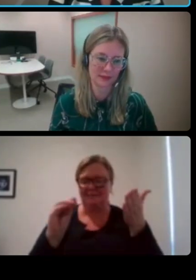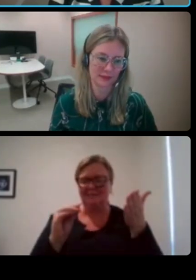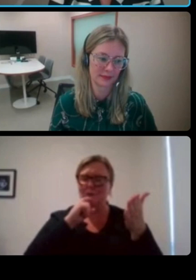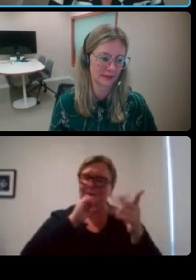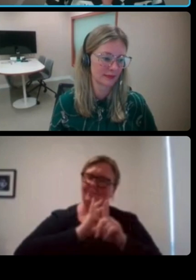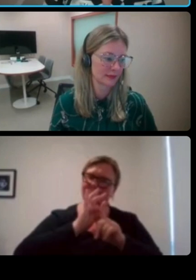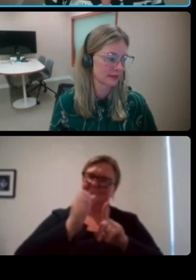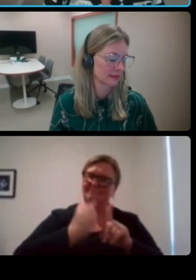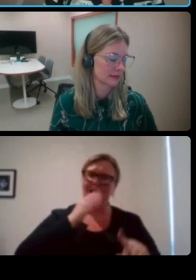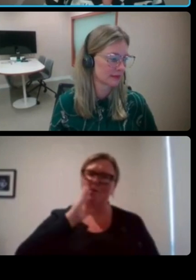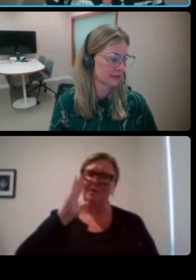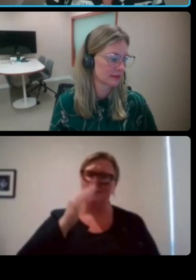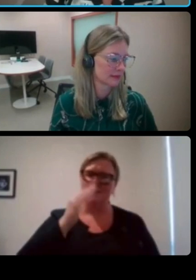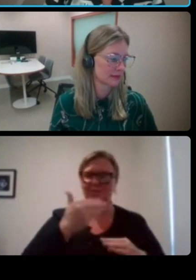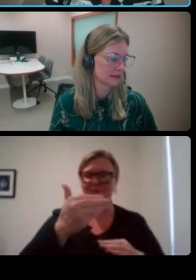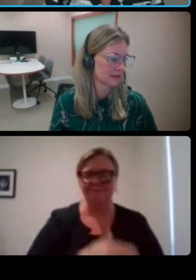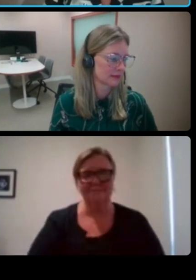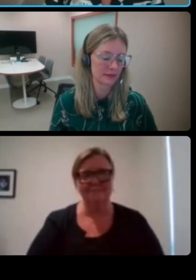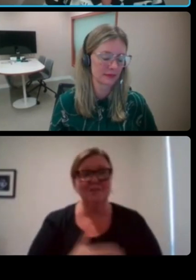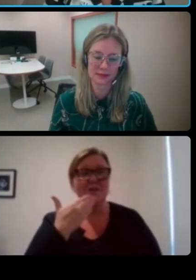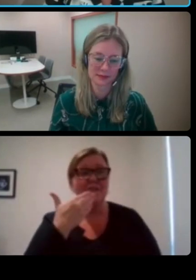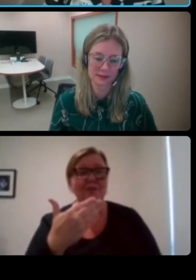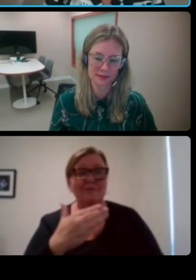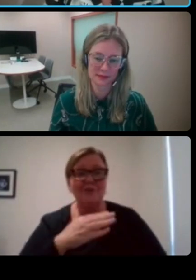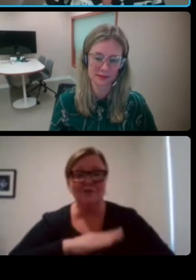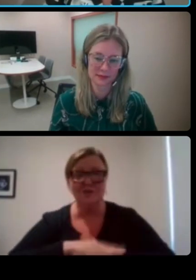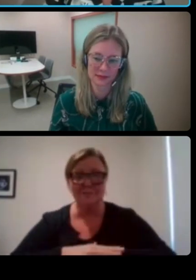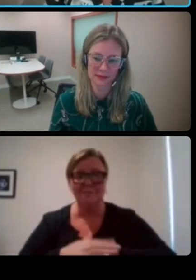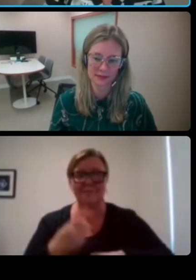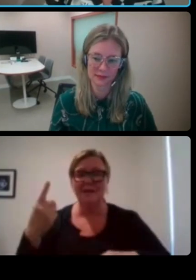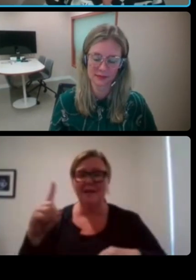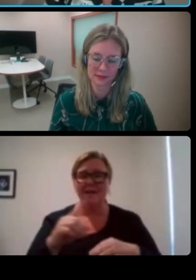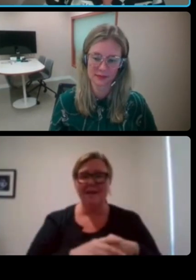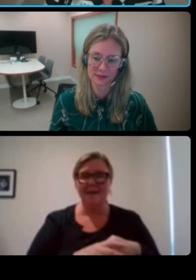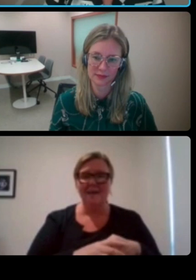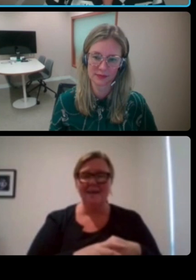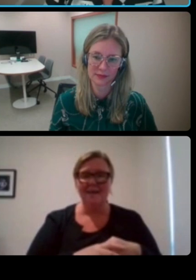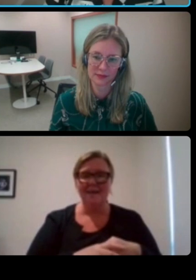our webinars. Thank you for all your time. And